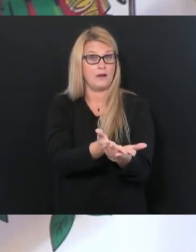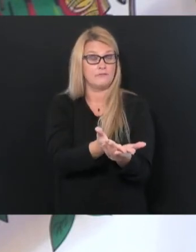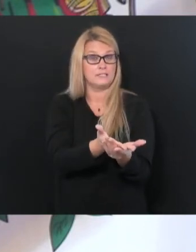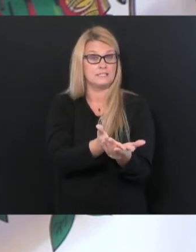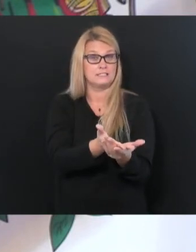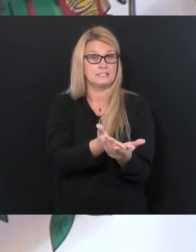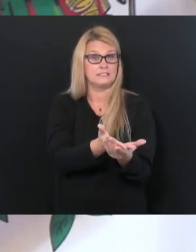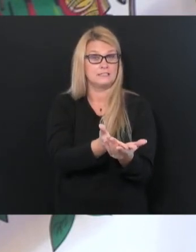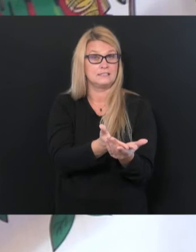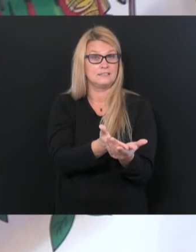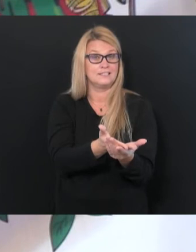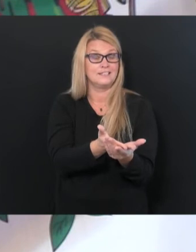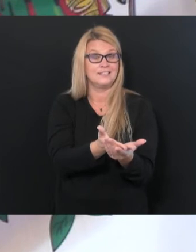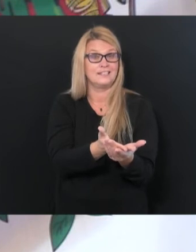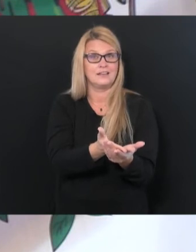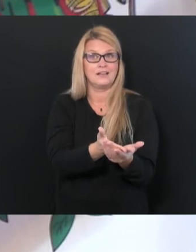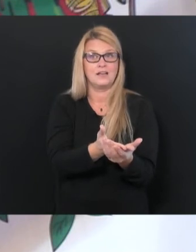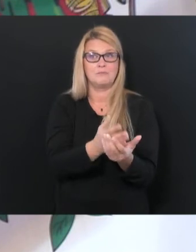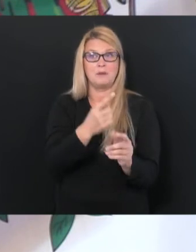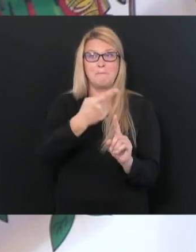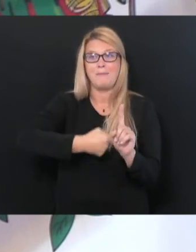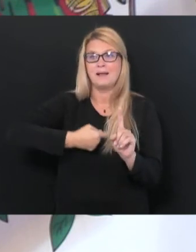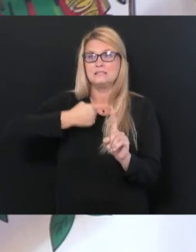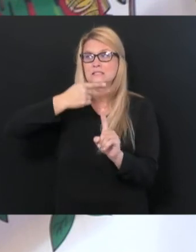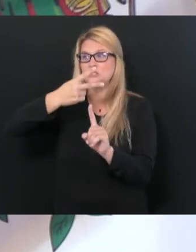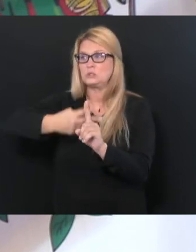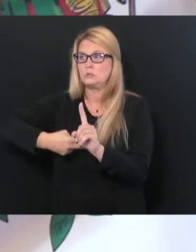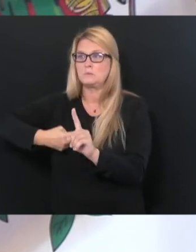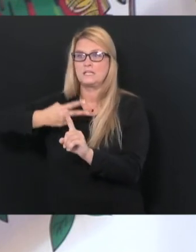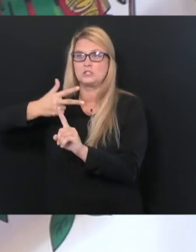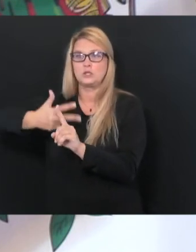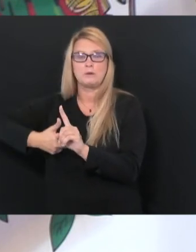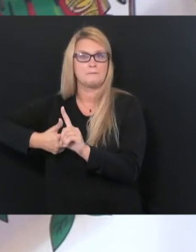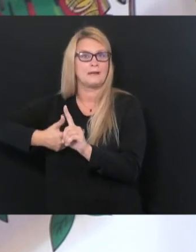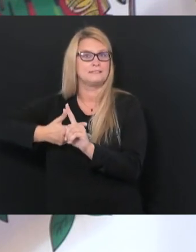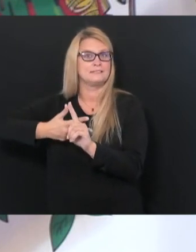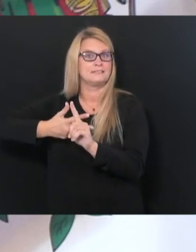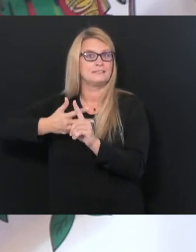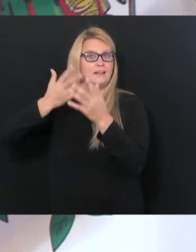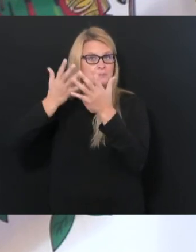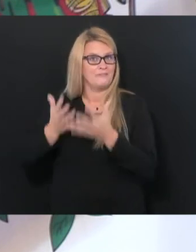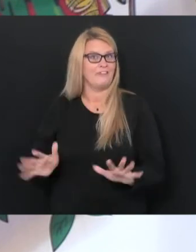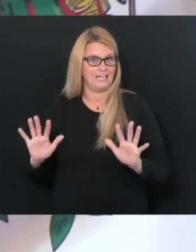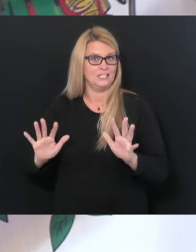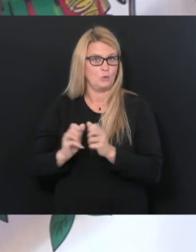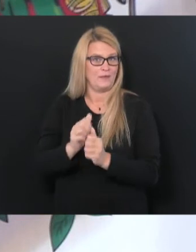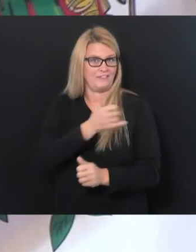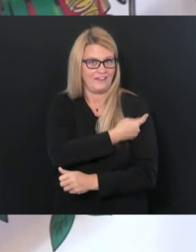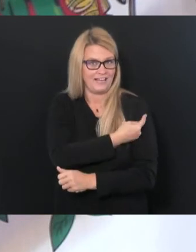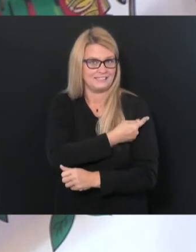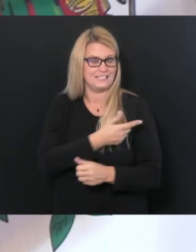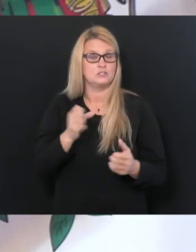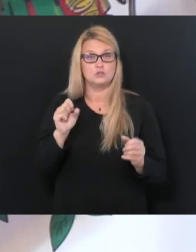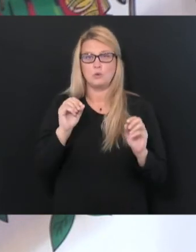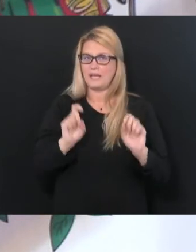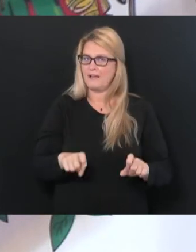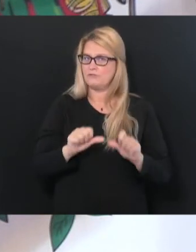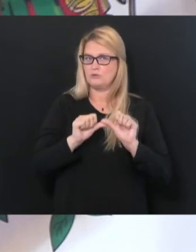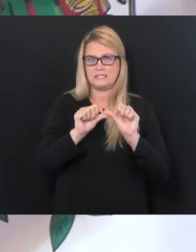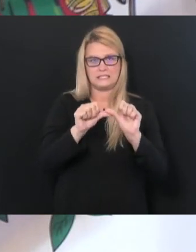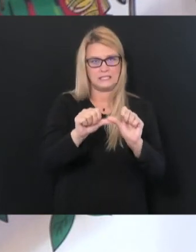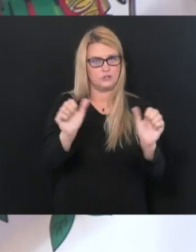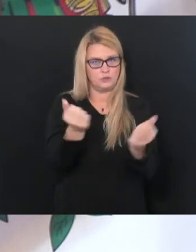starting, but we're months away from it completing. And so we've got to continue to do every